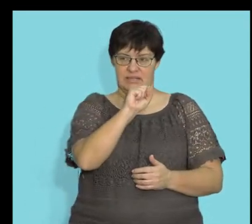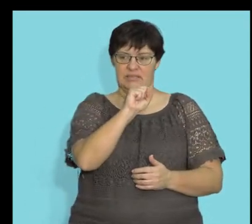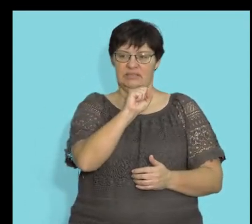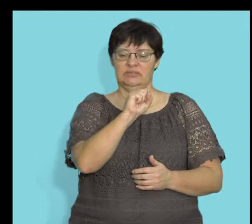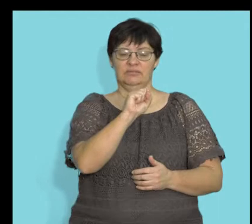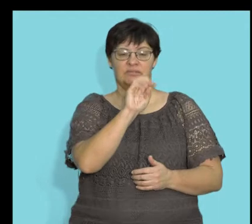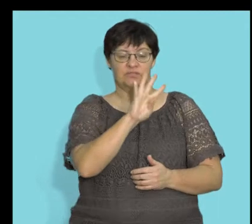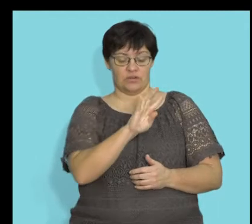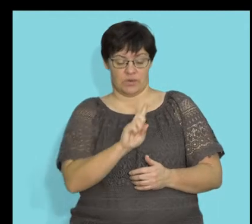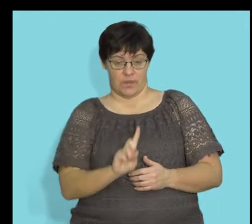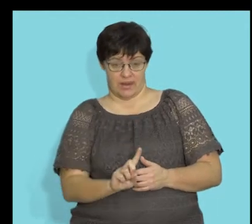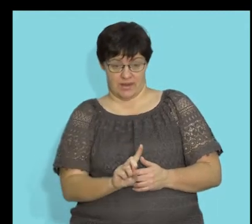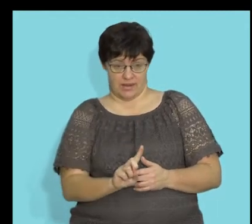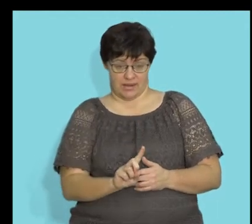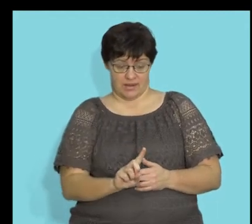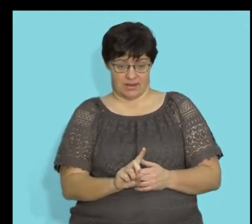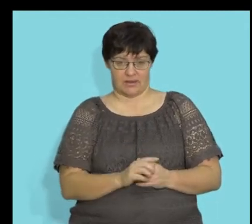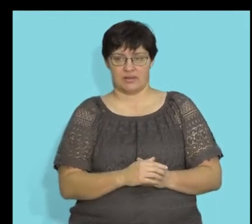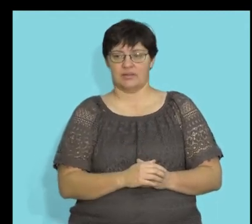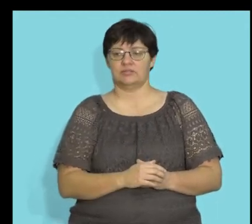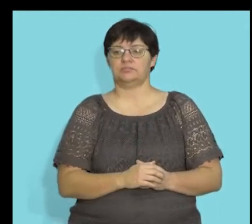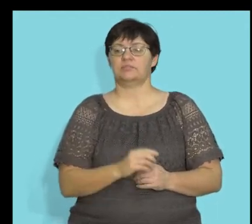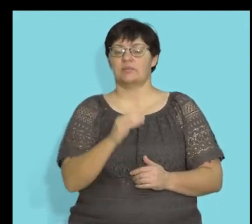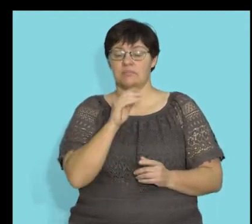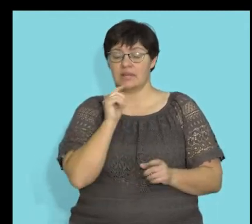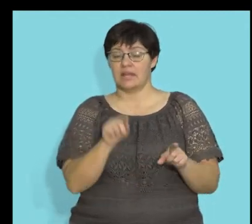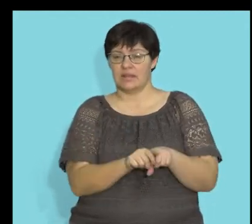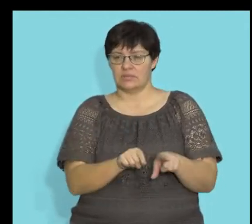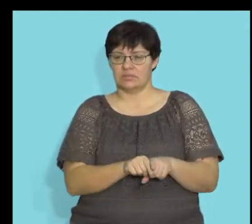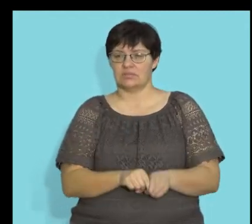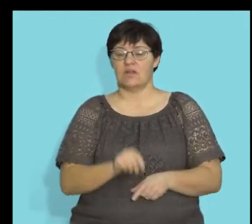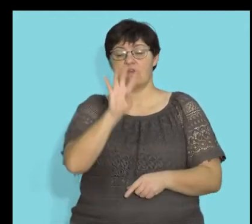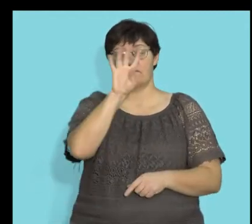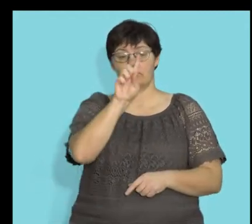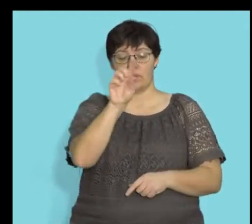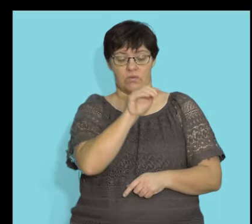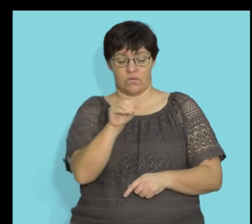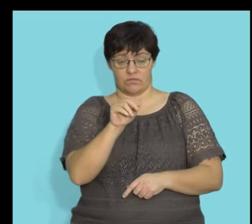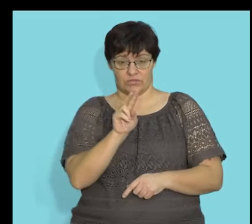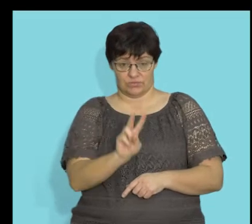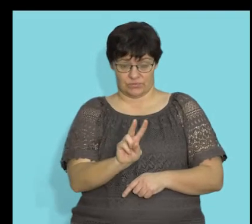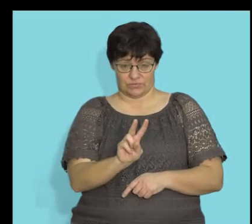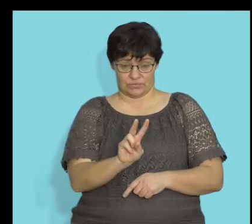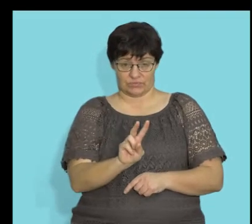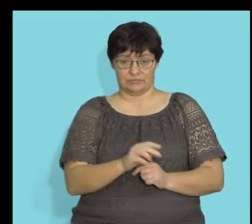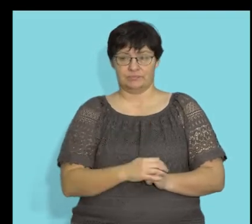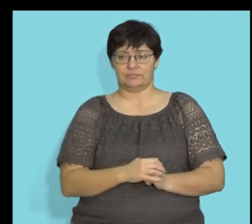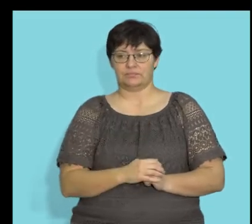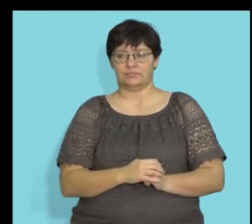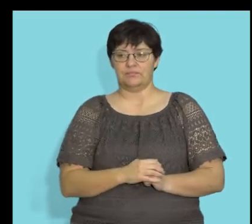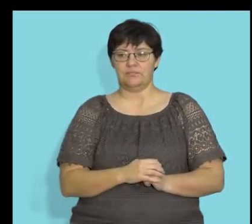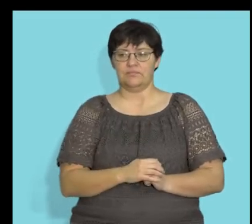the first 41 terms, which means I'm going to have 41 over 2. I'm substituting in